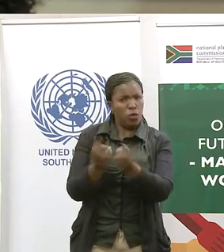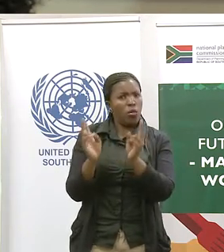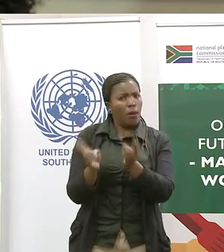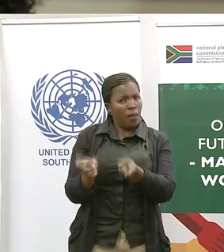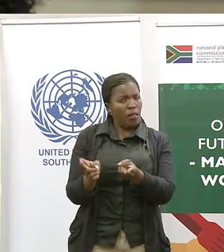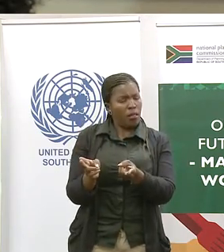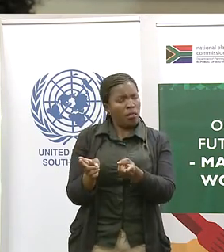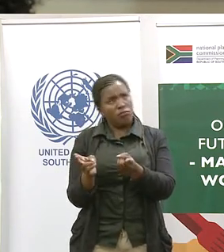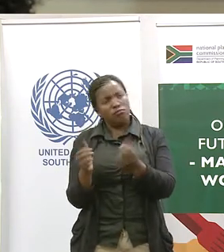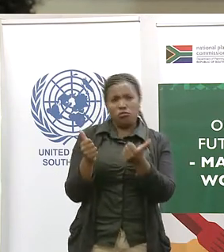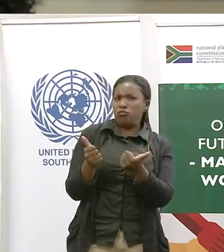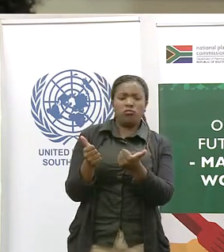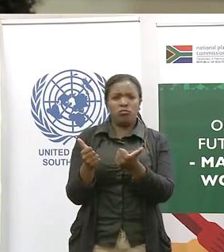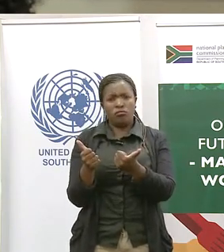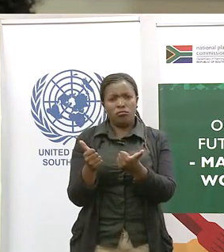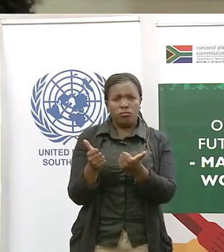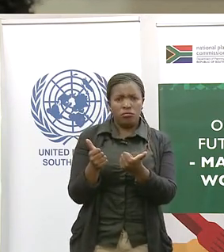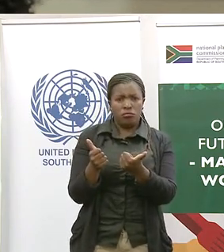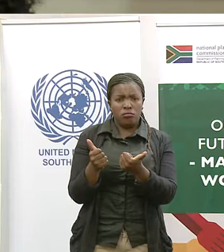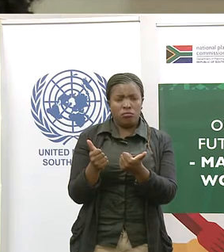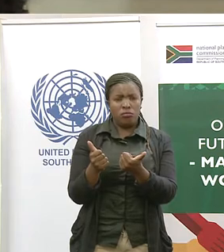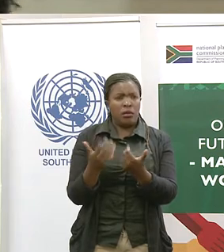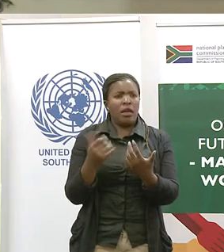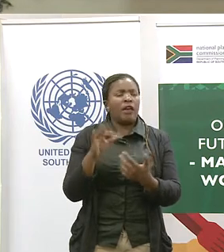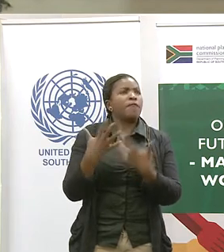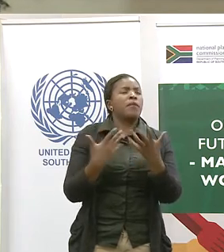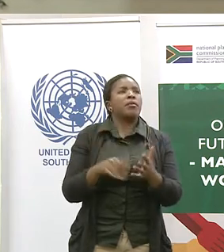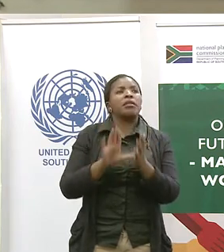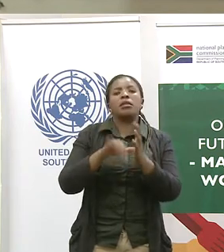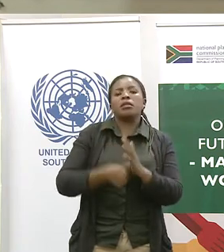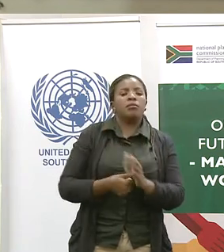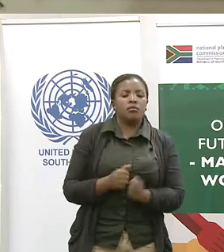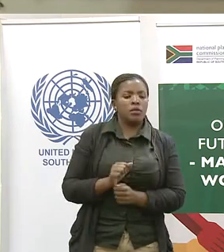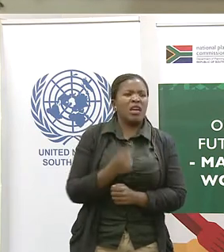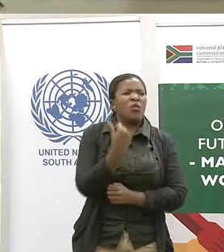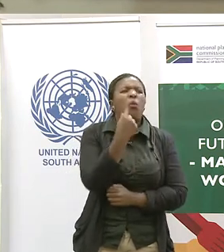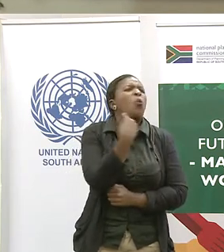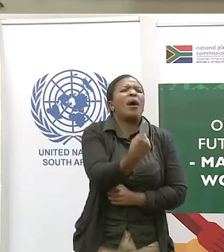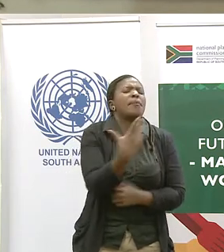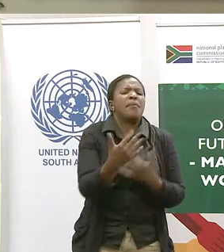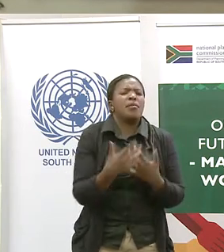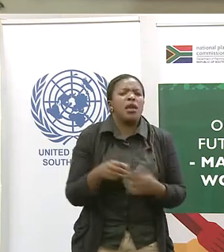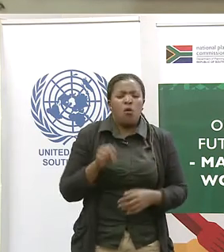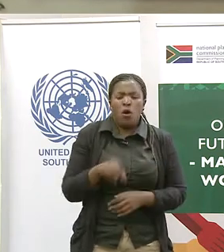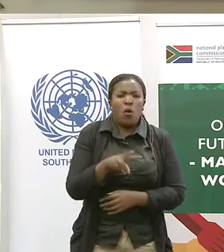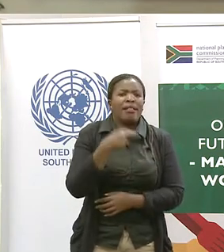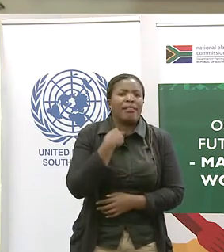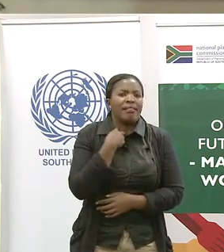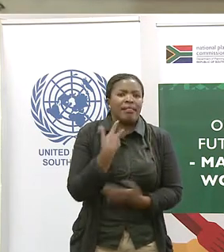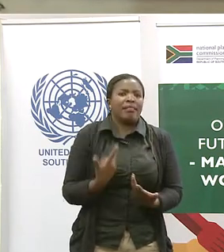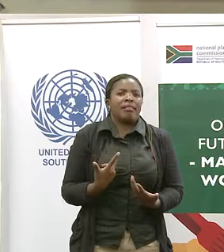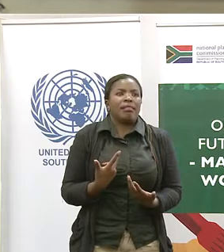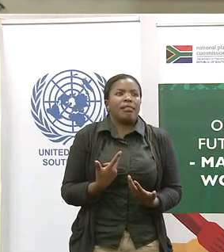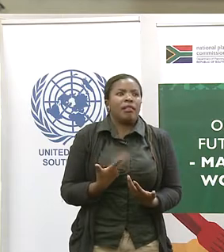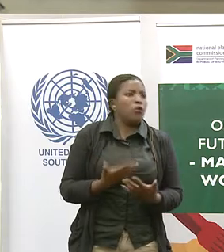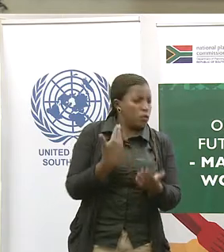you have only a disability where you can't walk, and if you're intact otherwise, all you need to do is have accessible